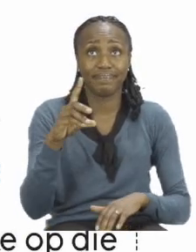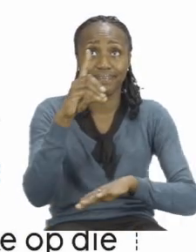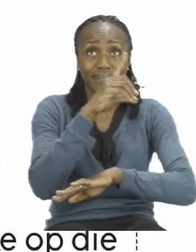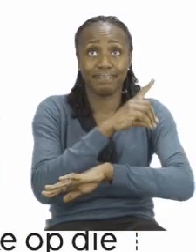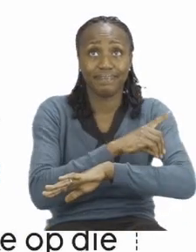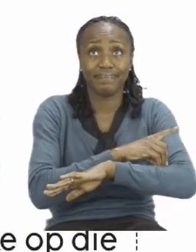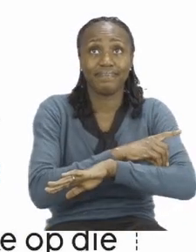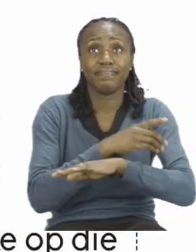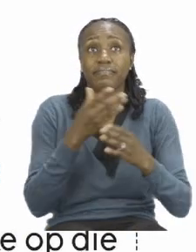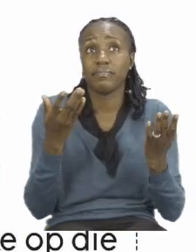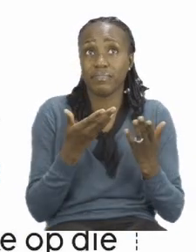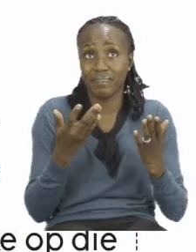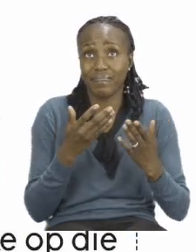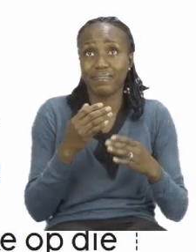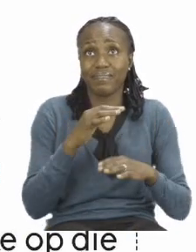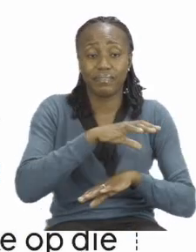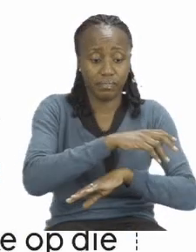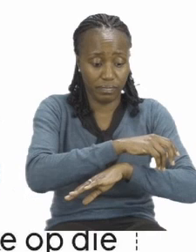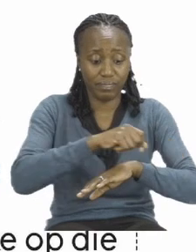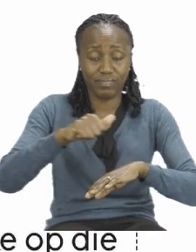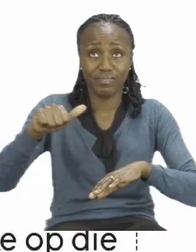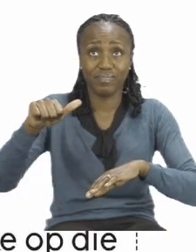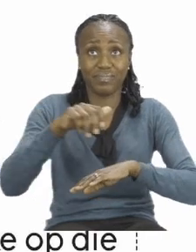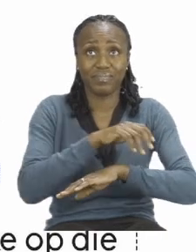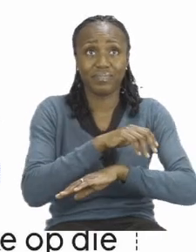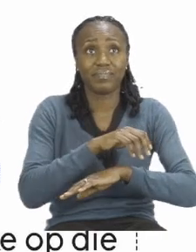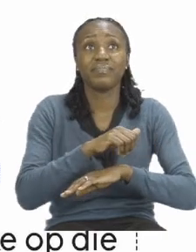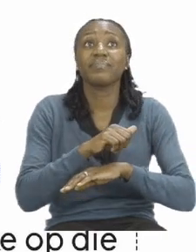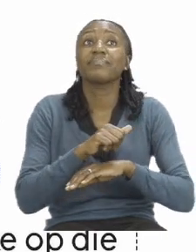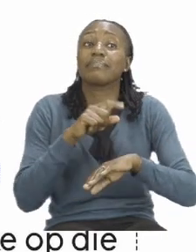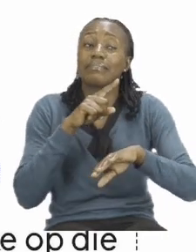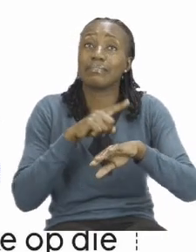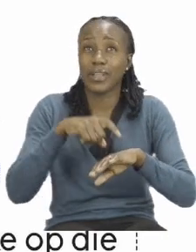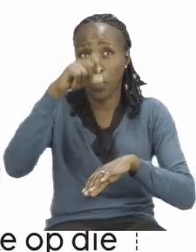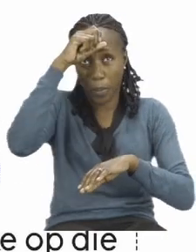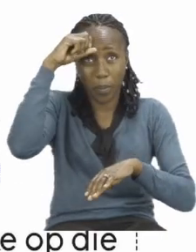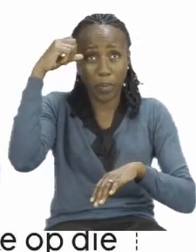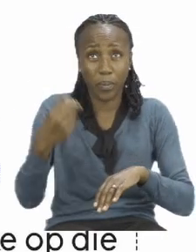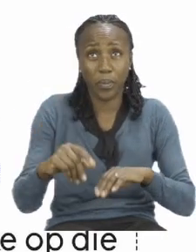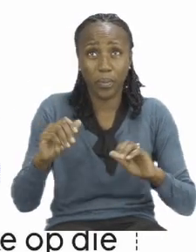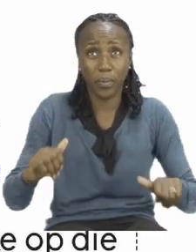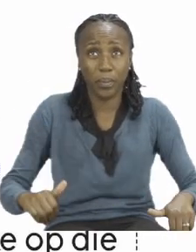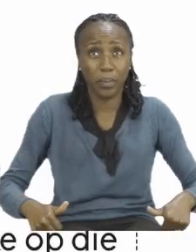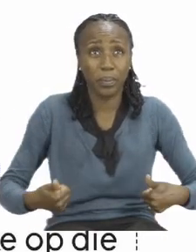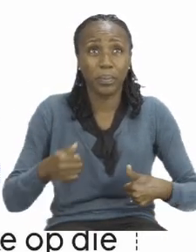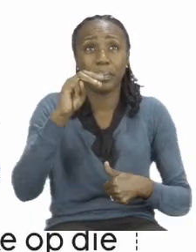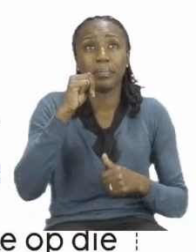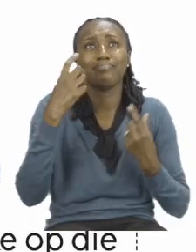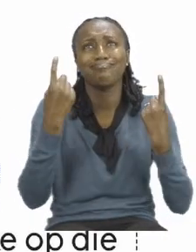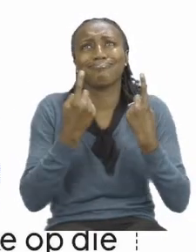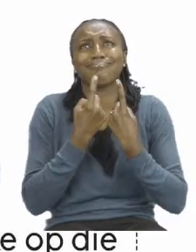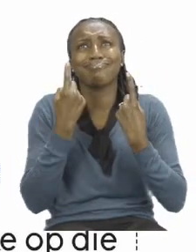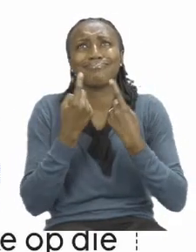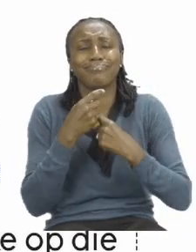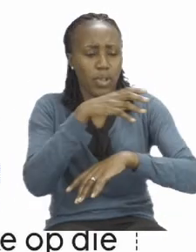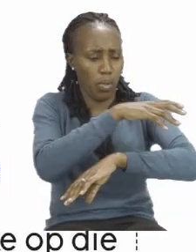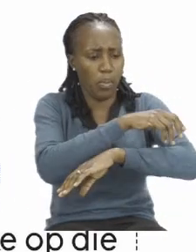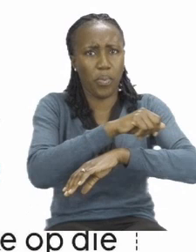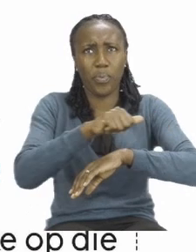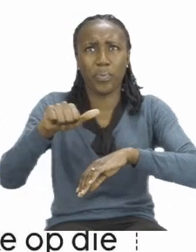During the summer, Mike plays at the beach. He wears his